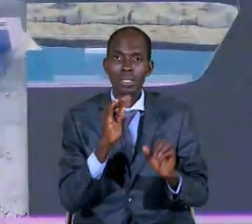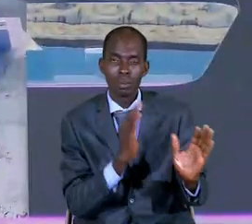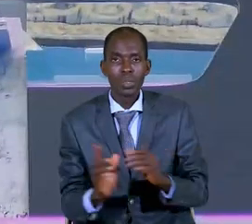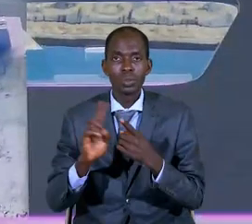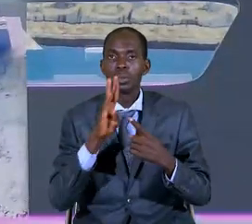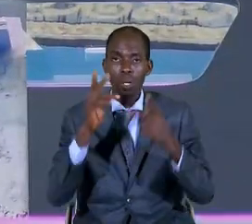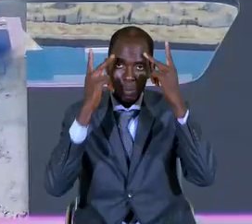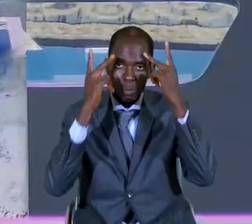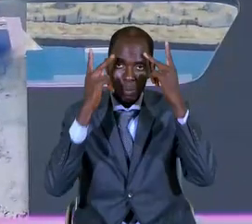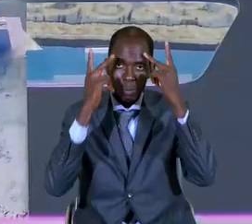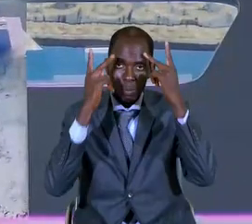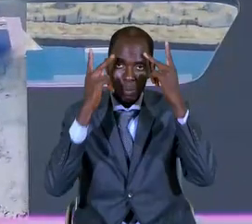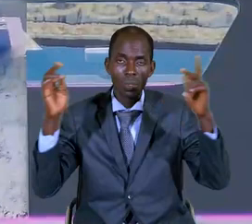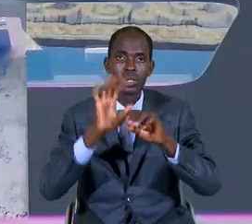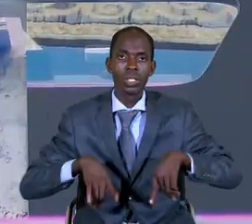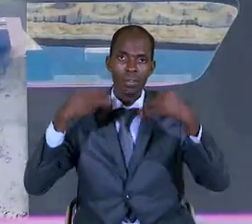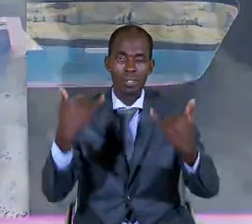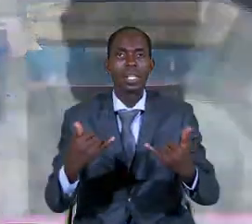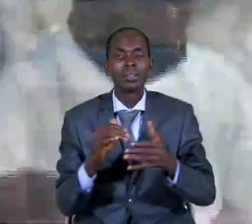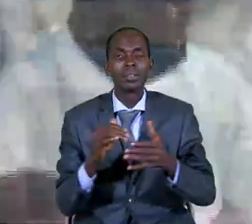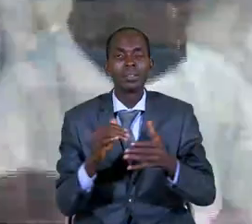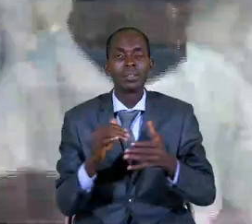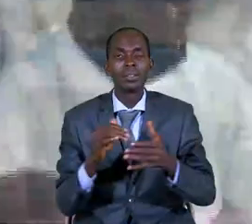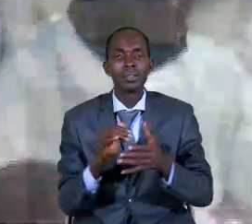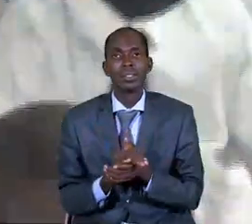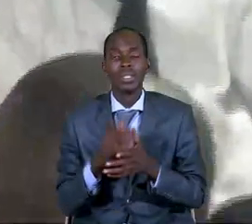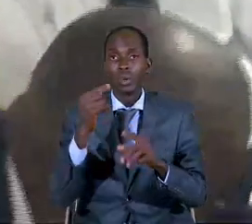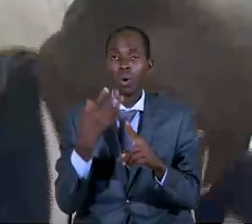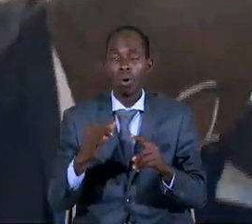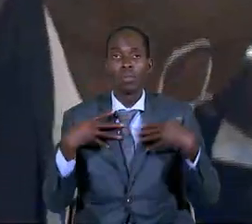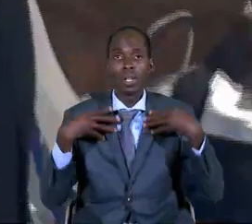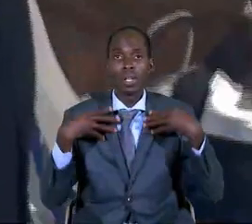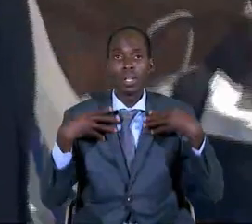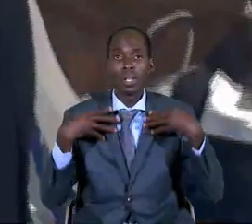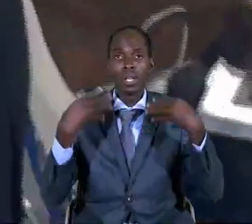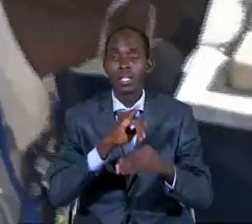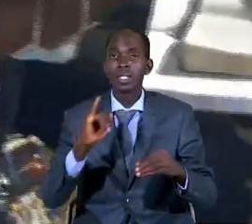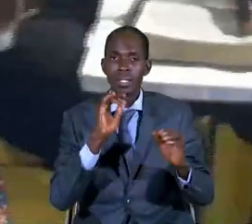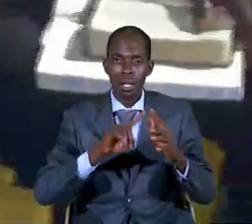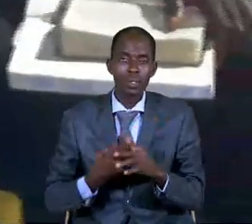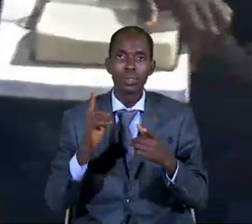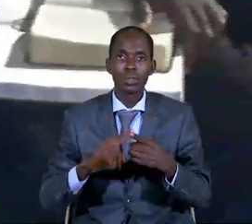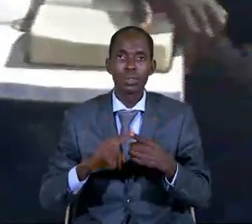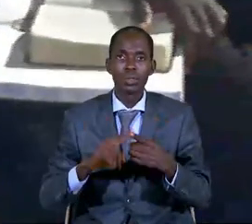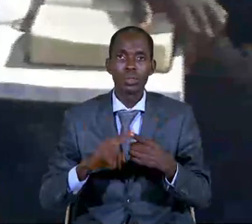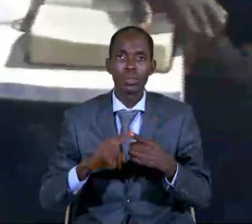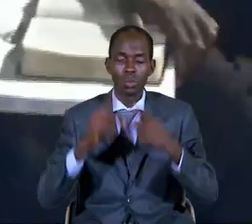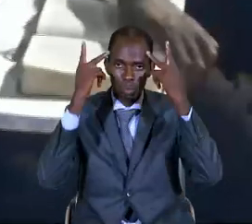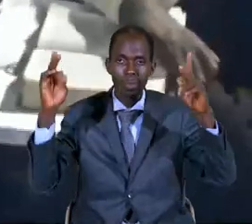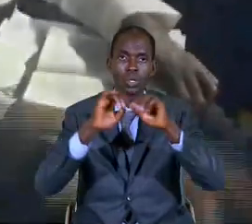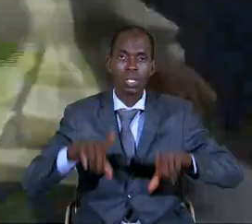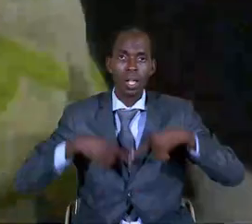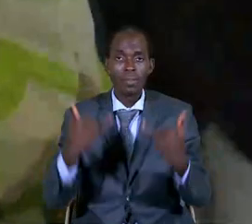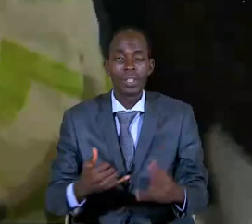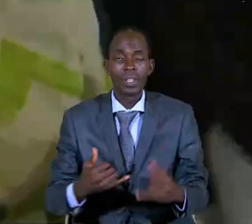prosper in your life right now. Word of healing about to prosper in your life right now.